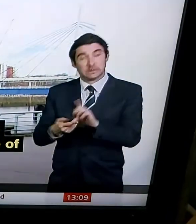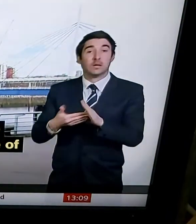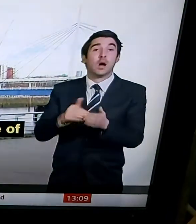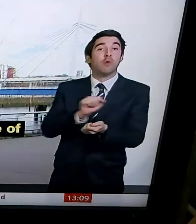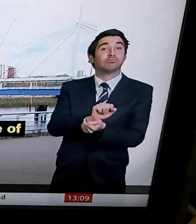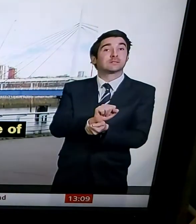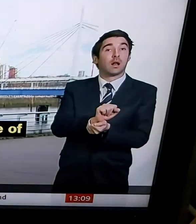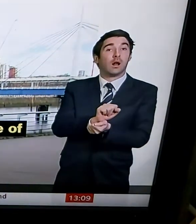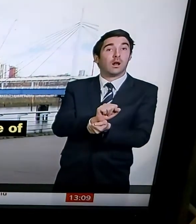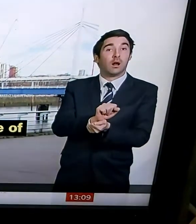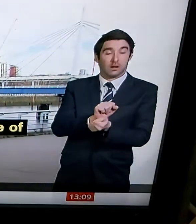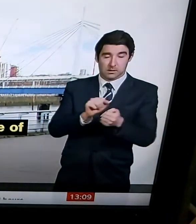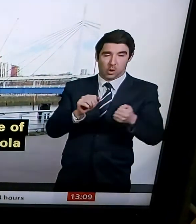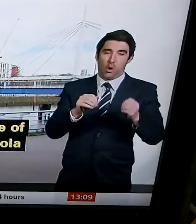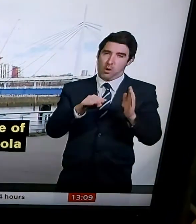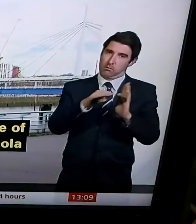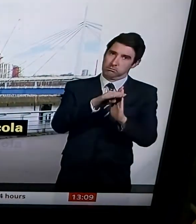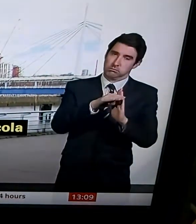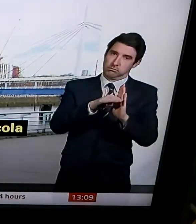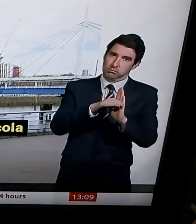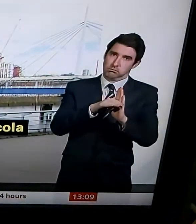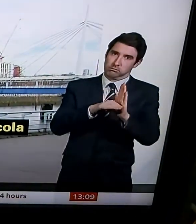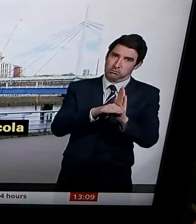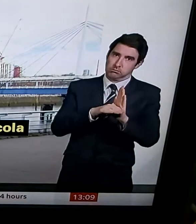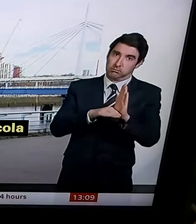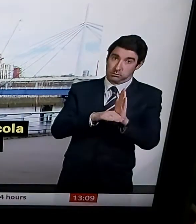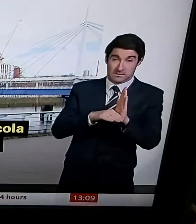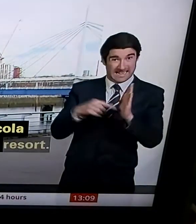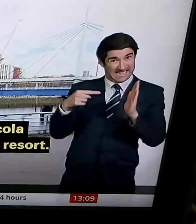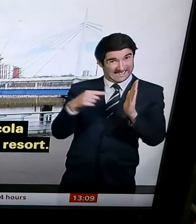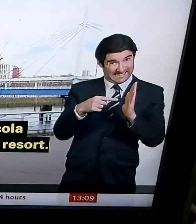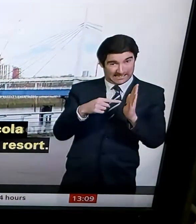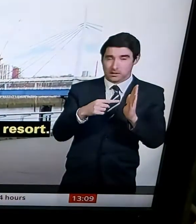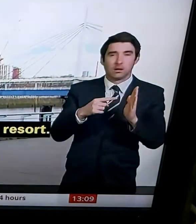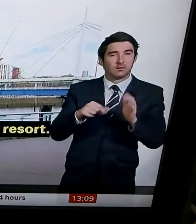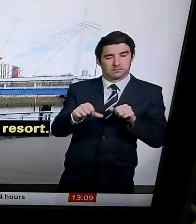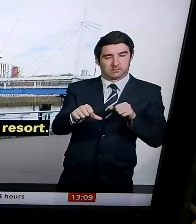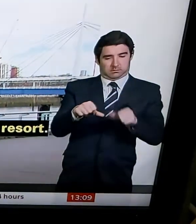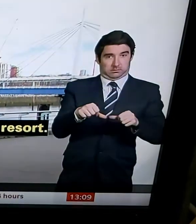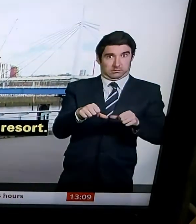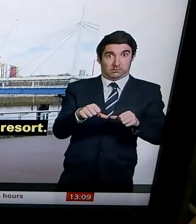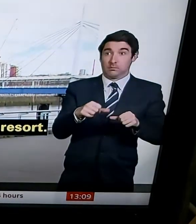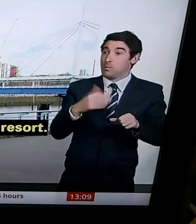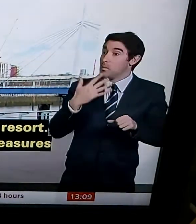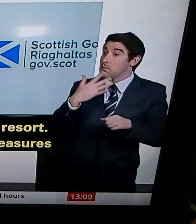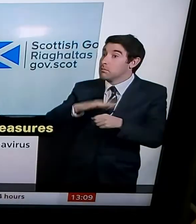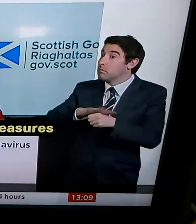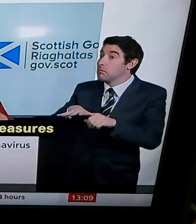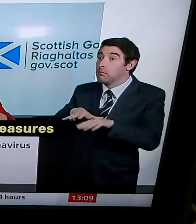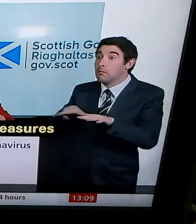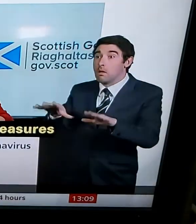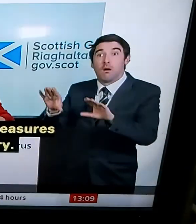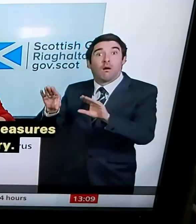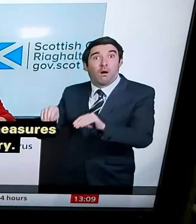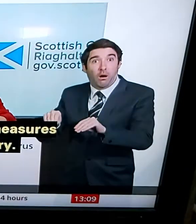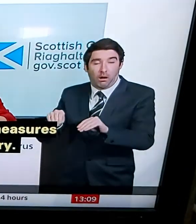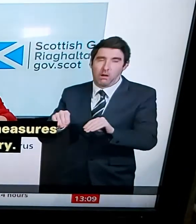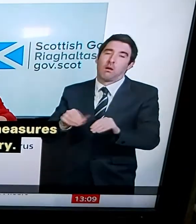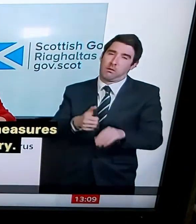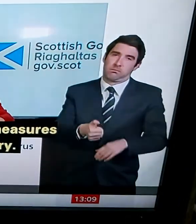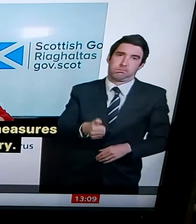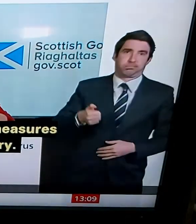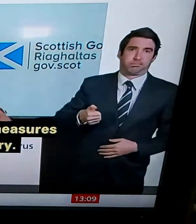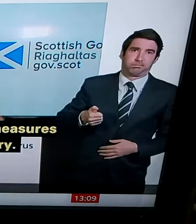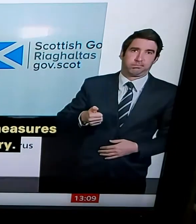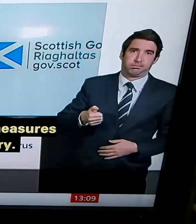of last resort. The First Minister said the measures are time-limited but necessary. It is in so many